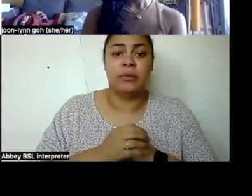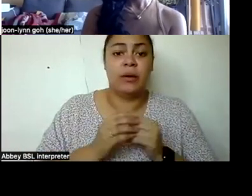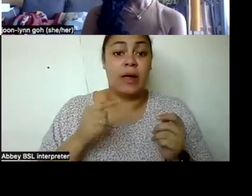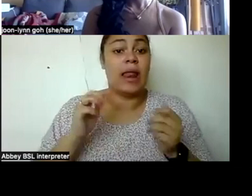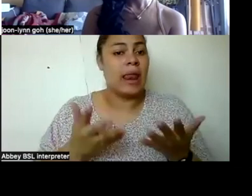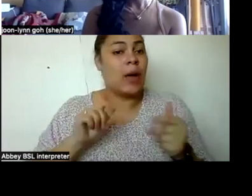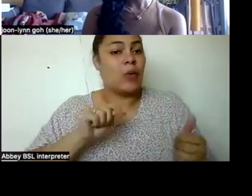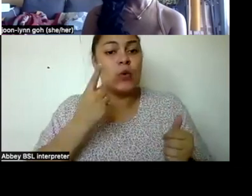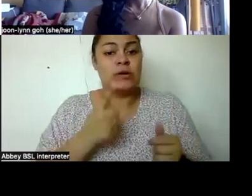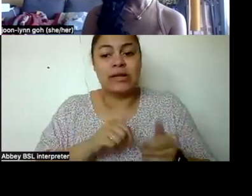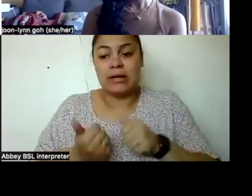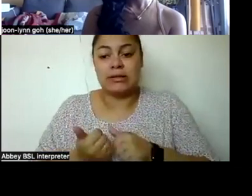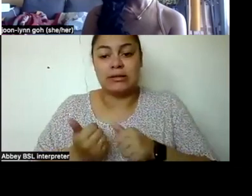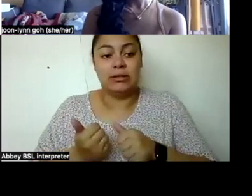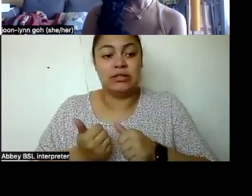Now, who's next?